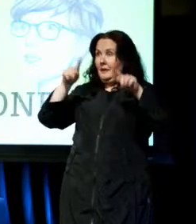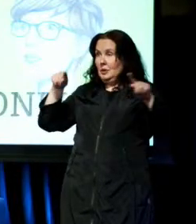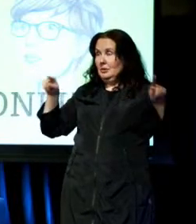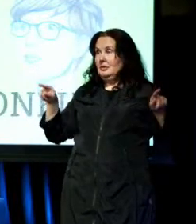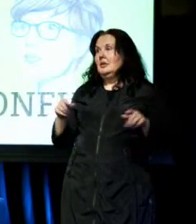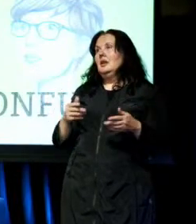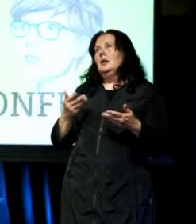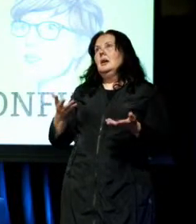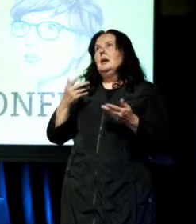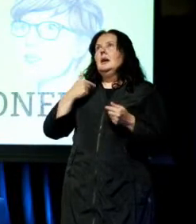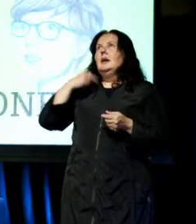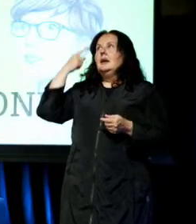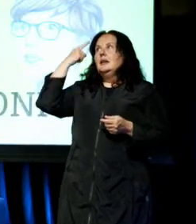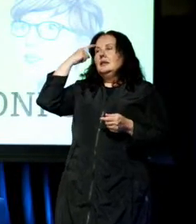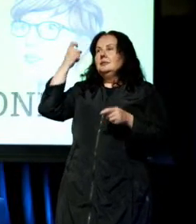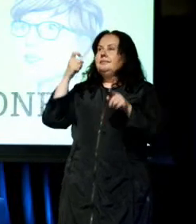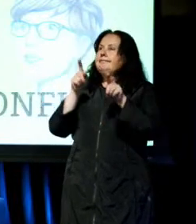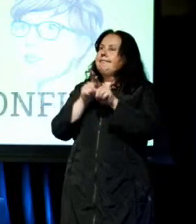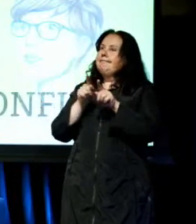I guess